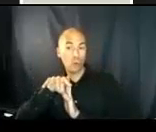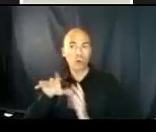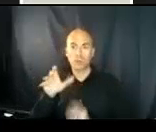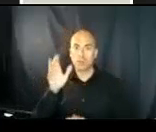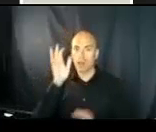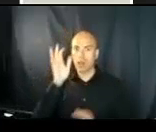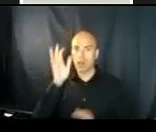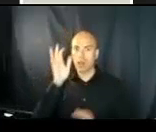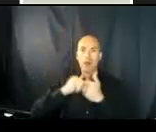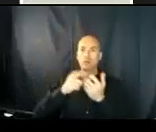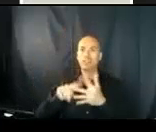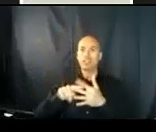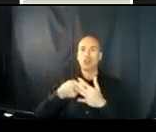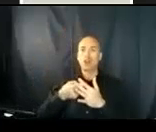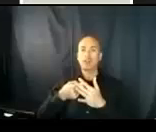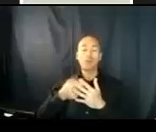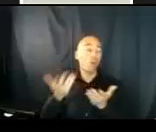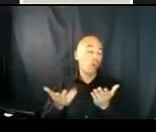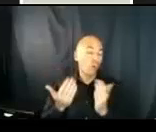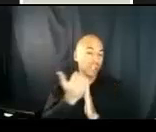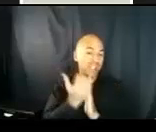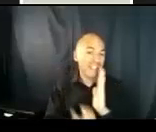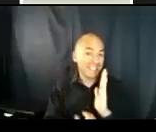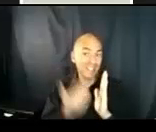is all about?